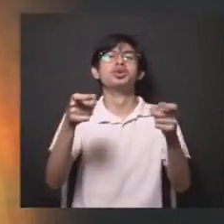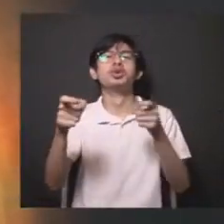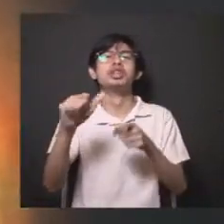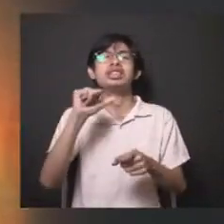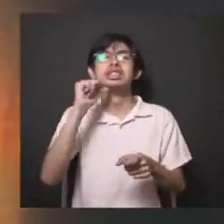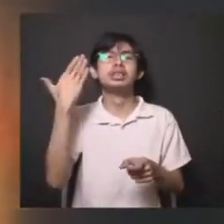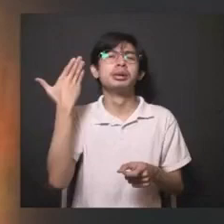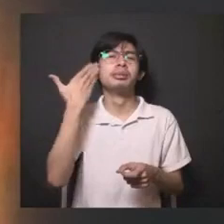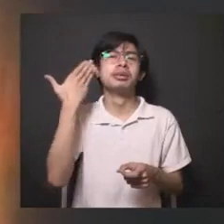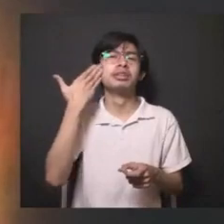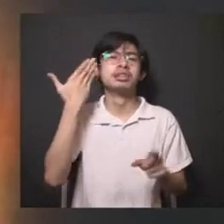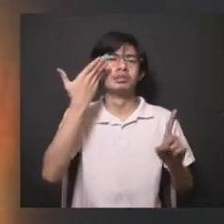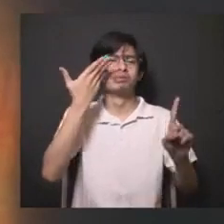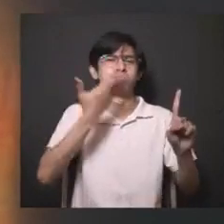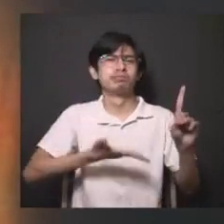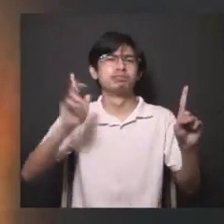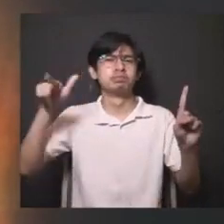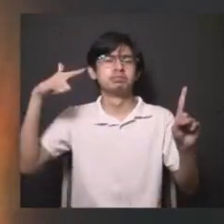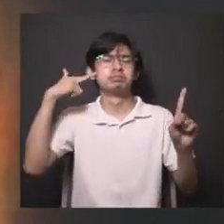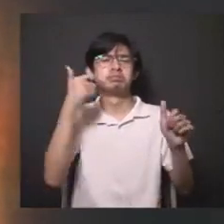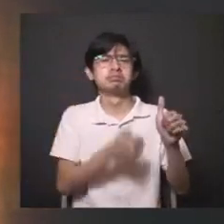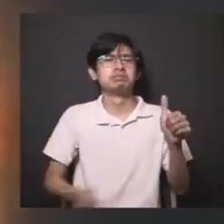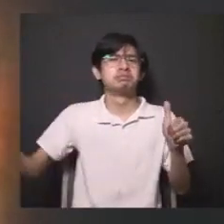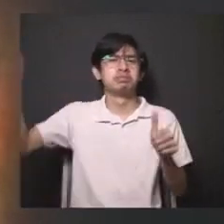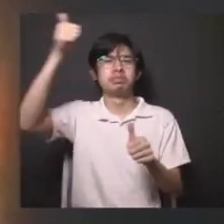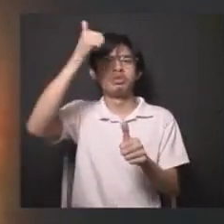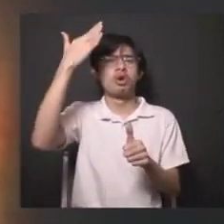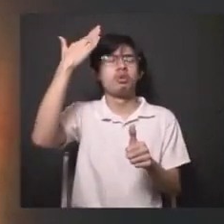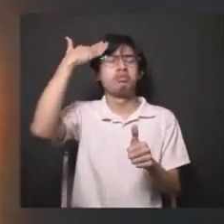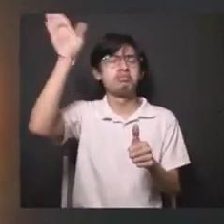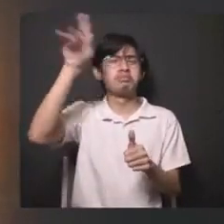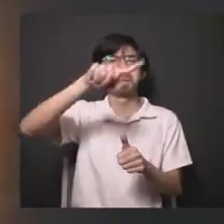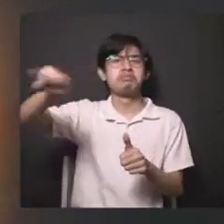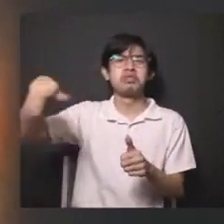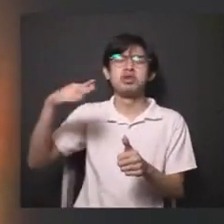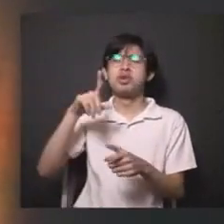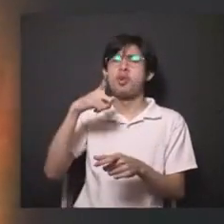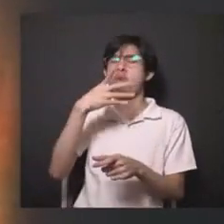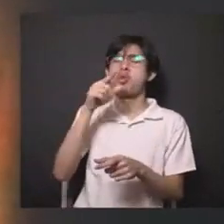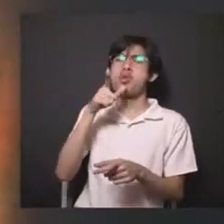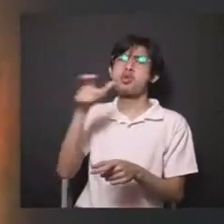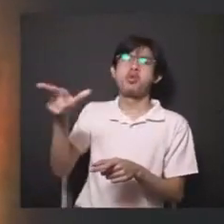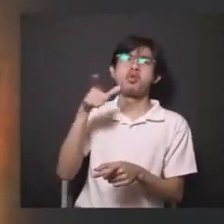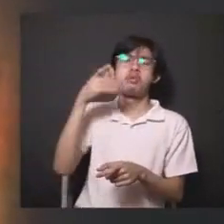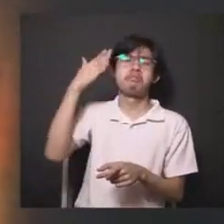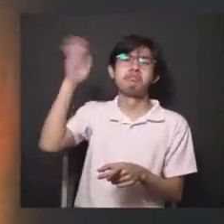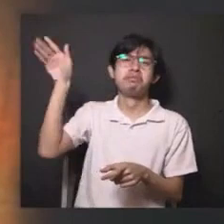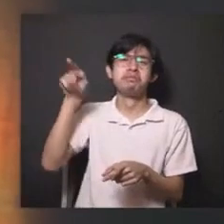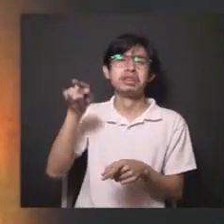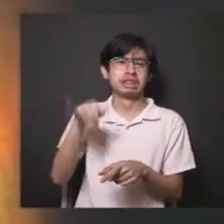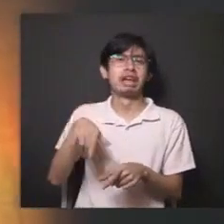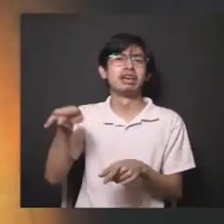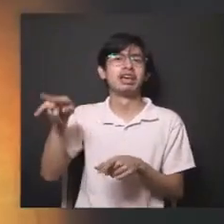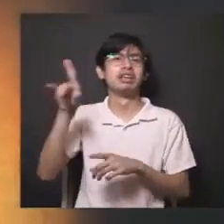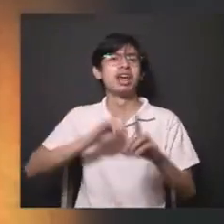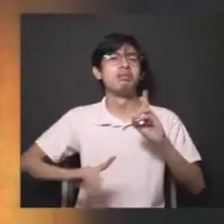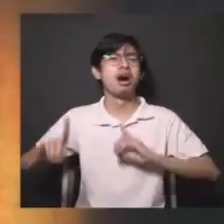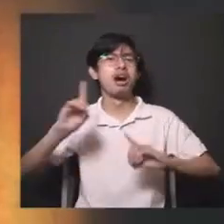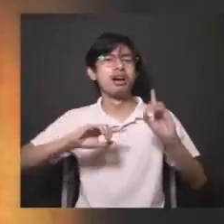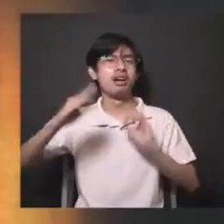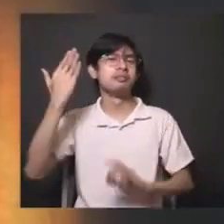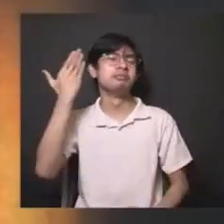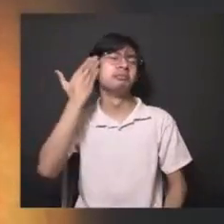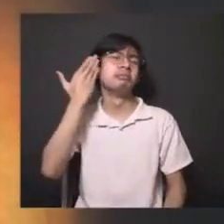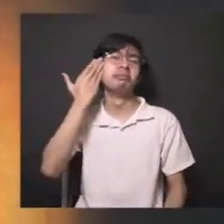pretending that he did not know the brothers. And so he keeps on this act, this drama, until